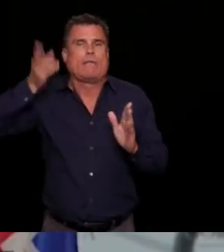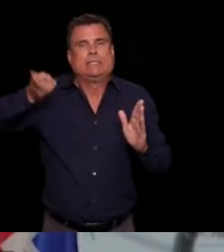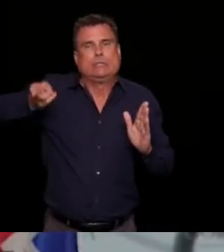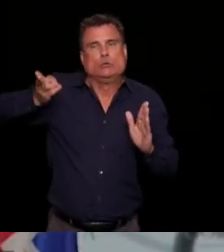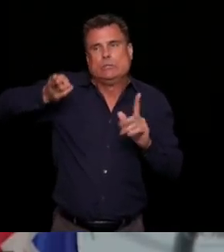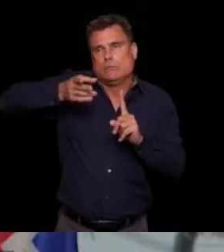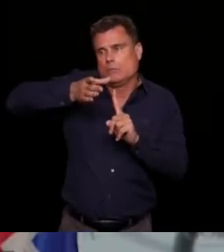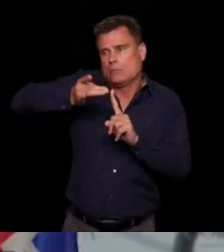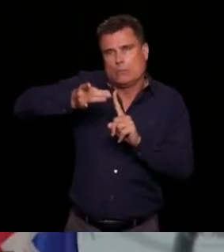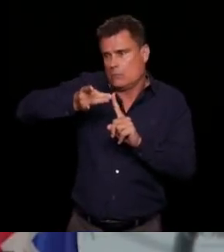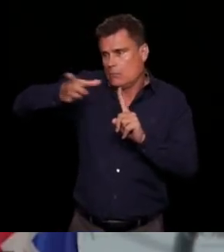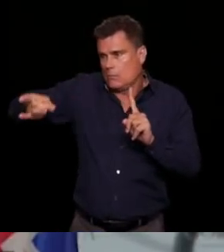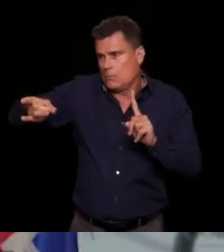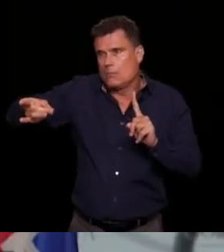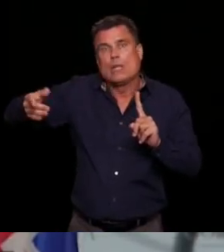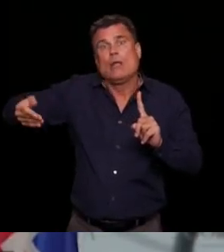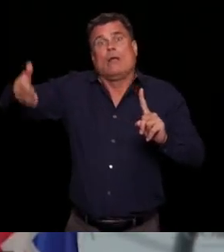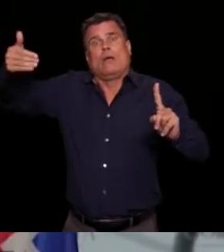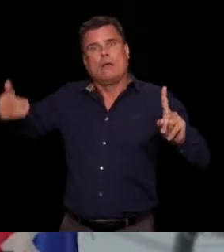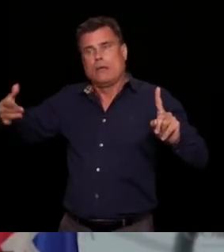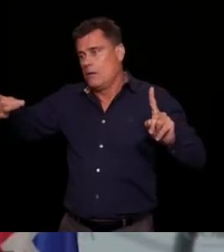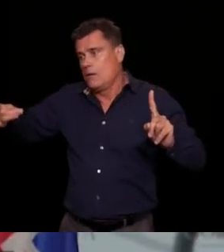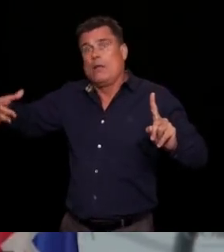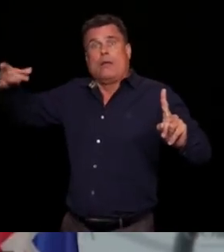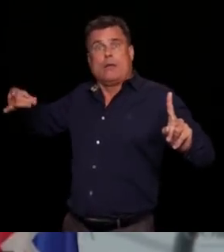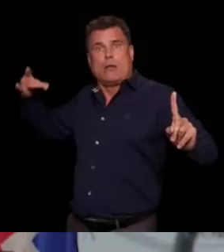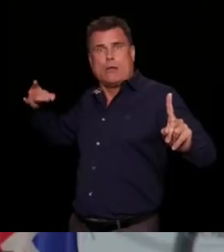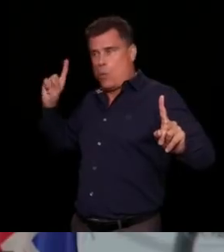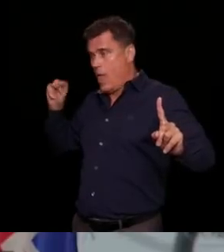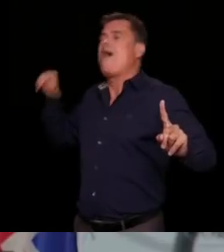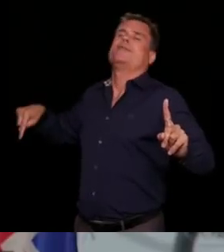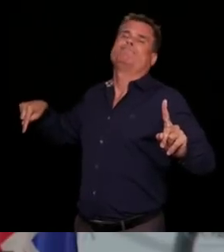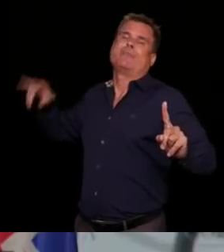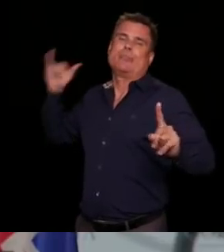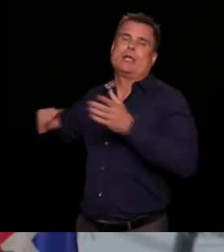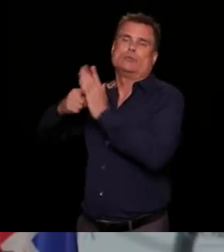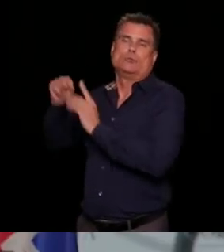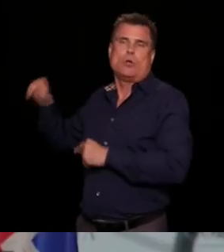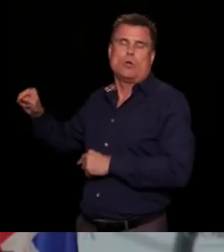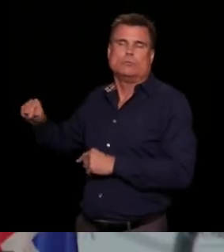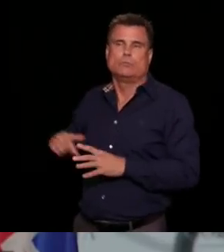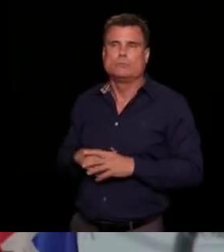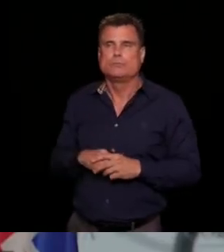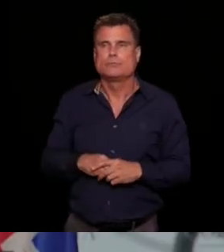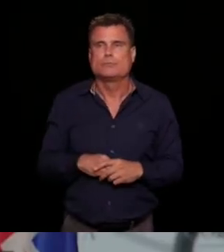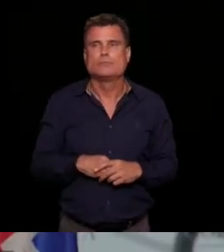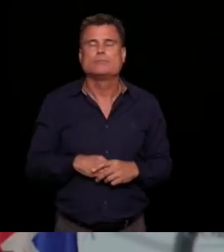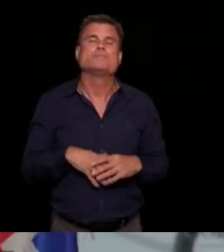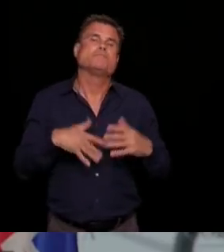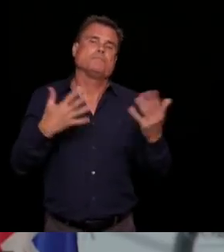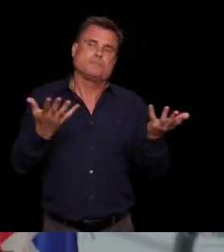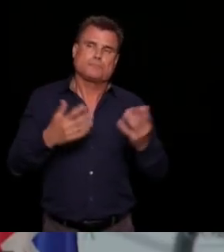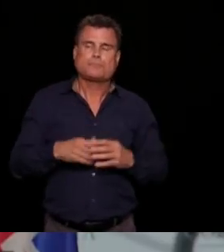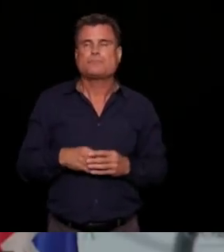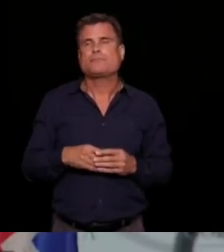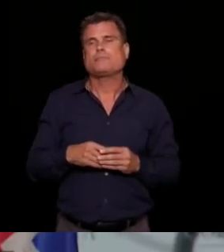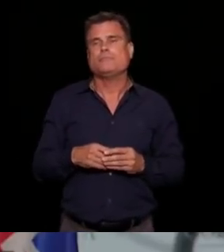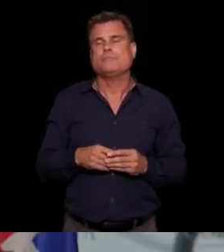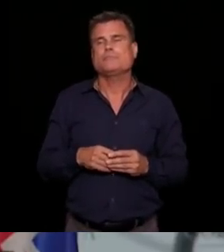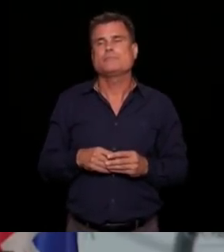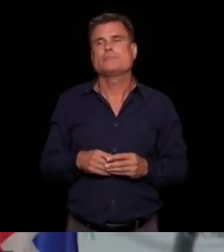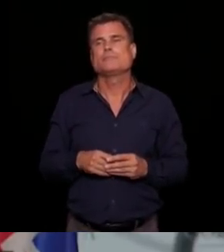chains of transmission. And through the public health tools that we have available to us, such